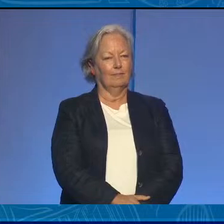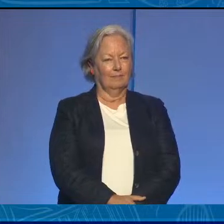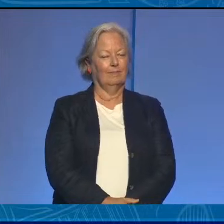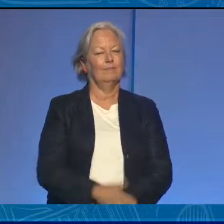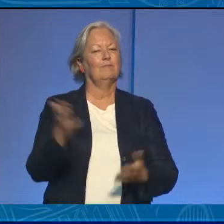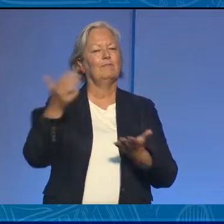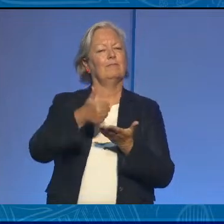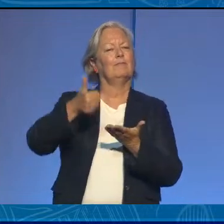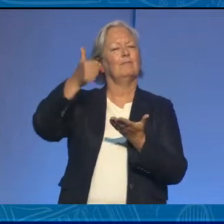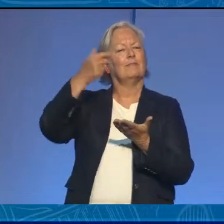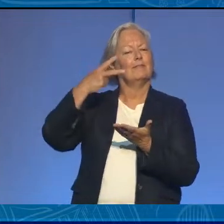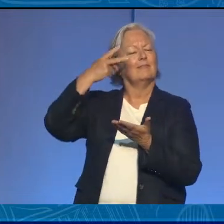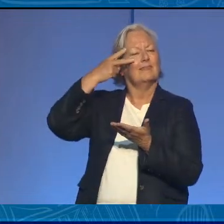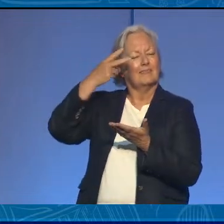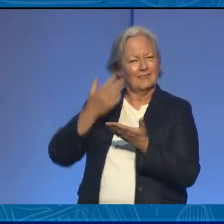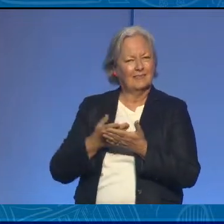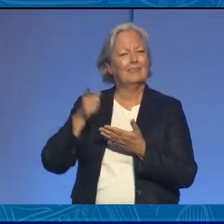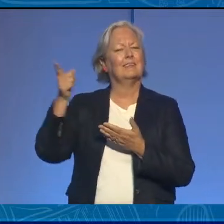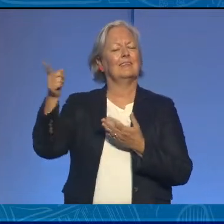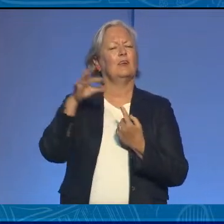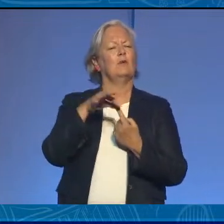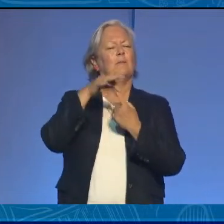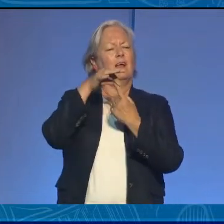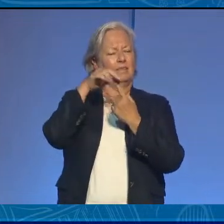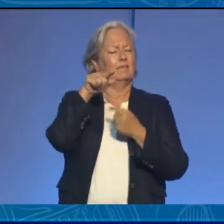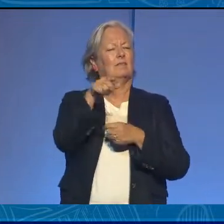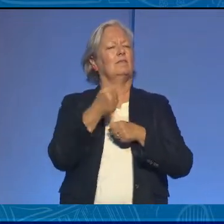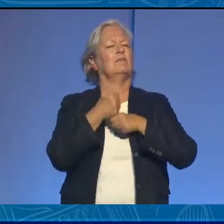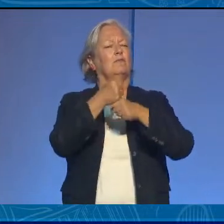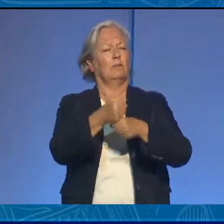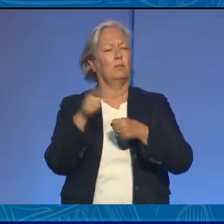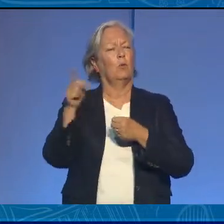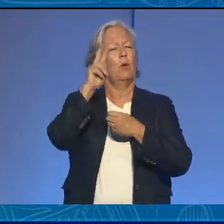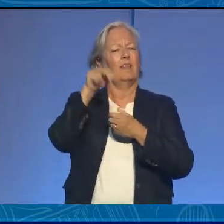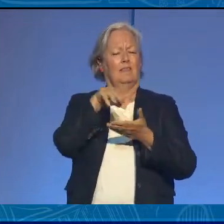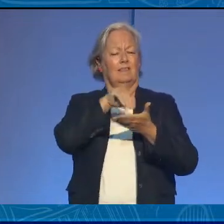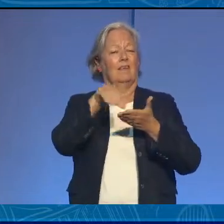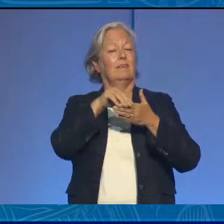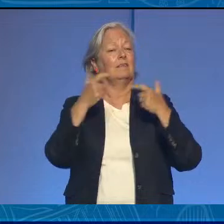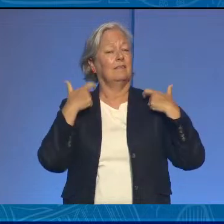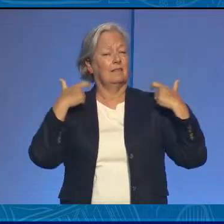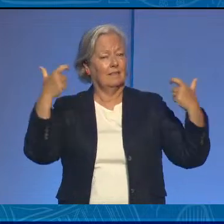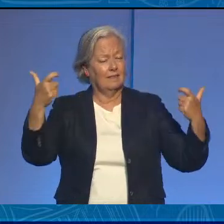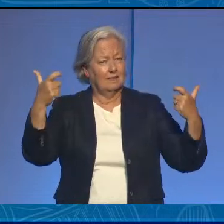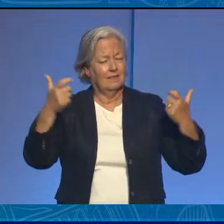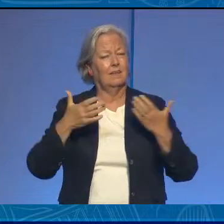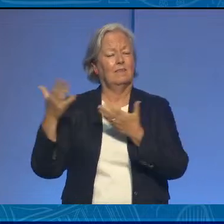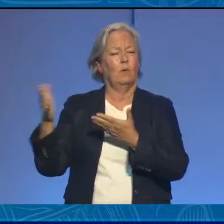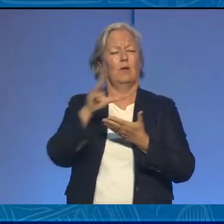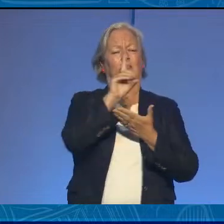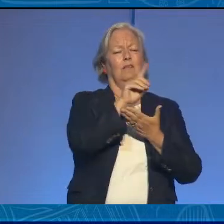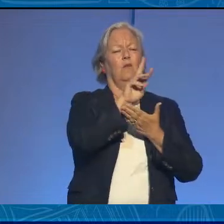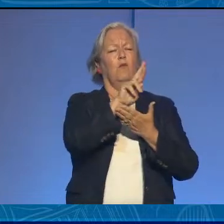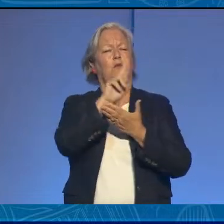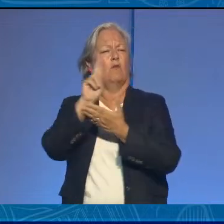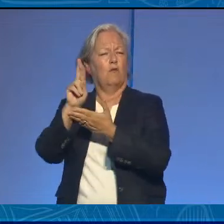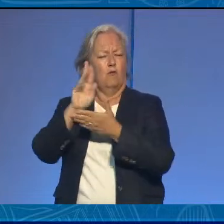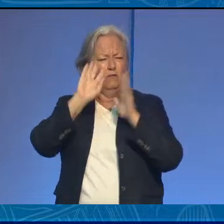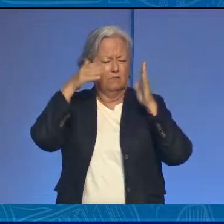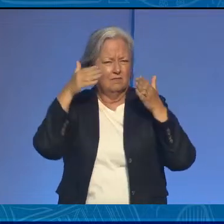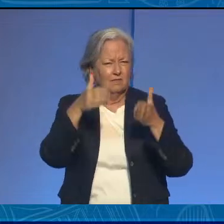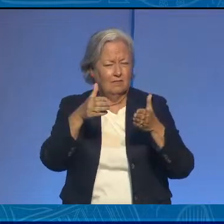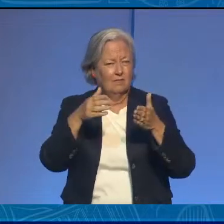Excellency Kamal Kishore, Special Representative of the United Nations Secretary General for Disaster Risk Reduction and Head